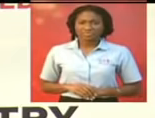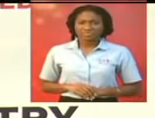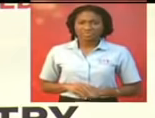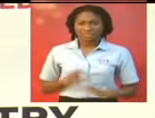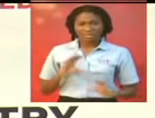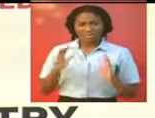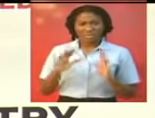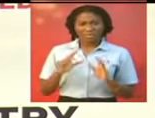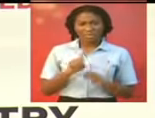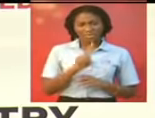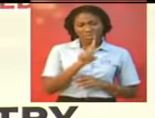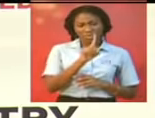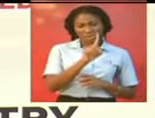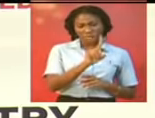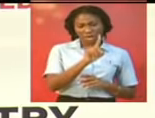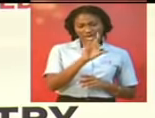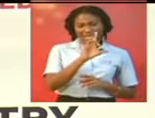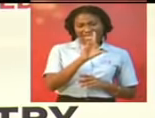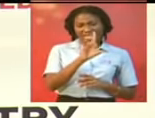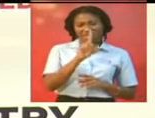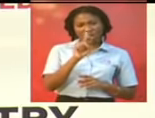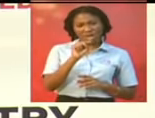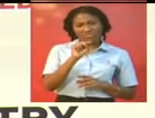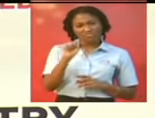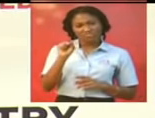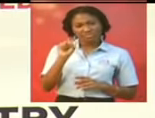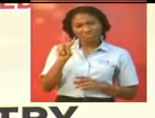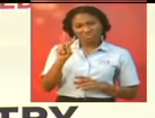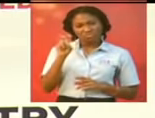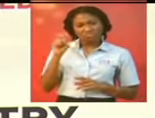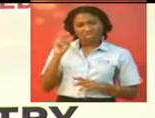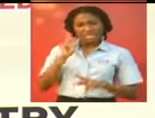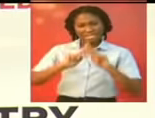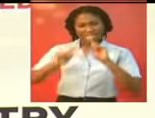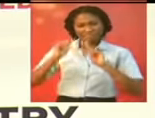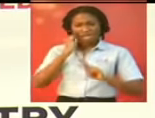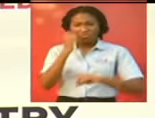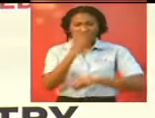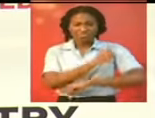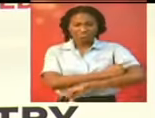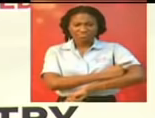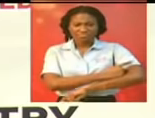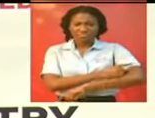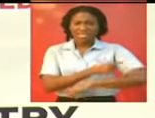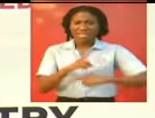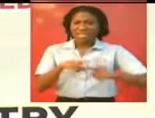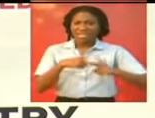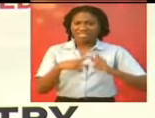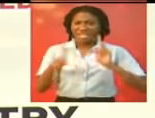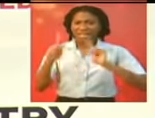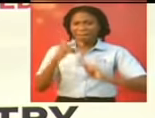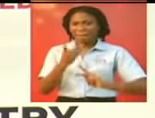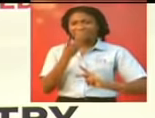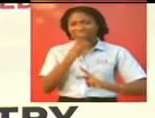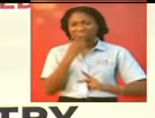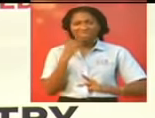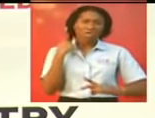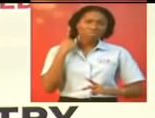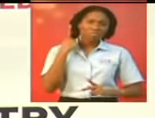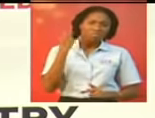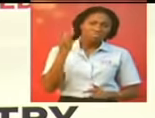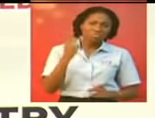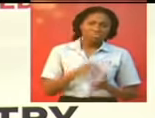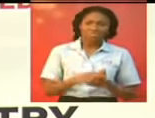about 181 to 200 thereabouts. Then you take the NCD persons into account, and of course the healthcare workers, who are again about